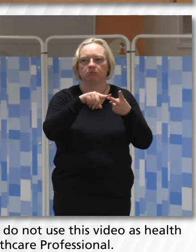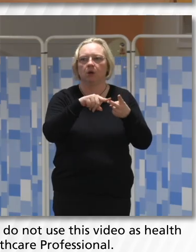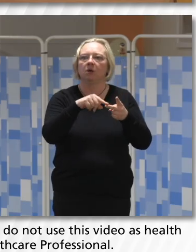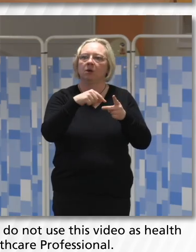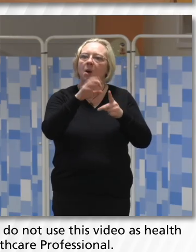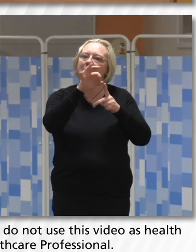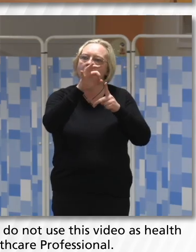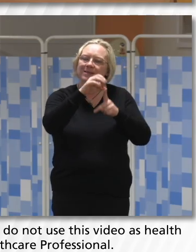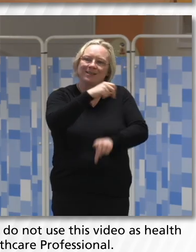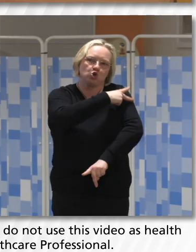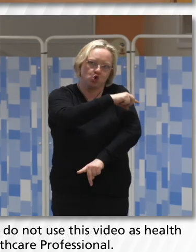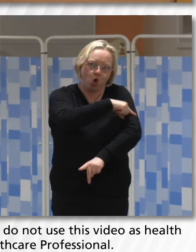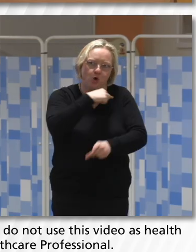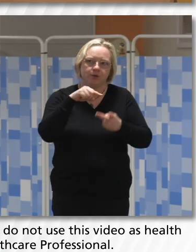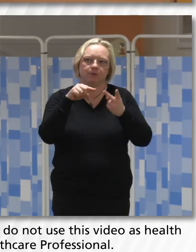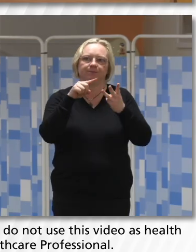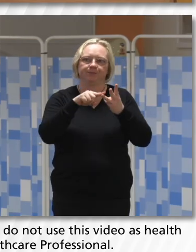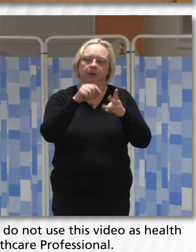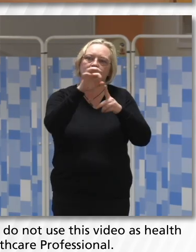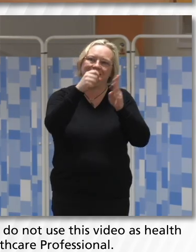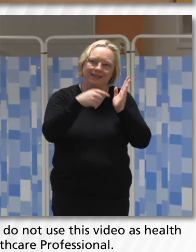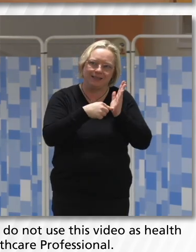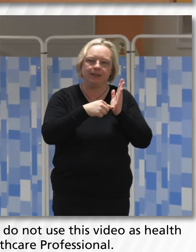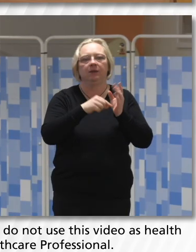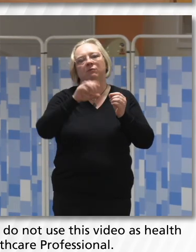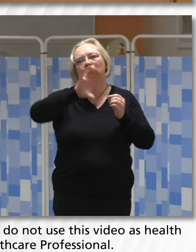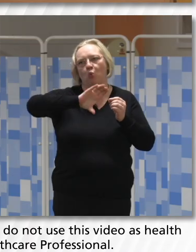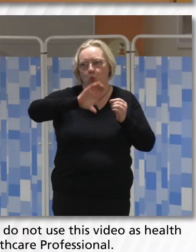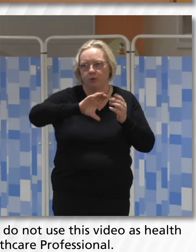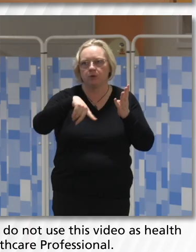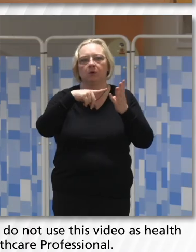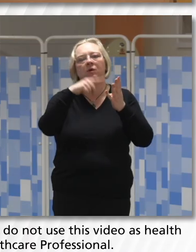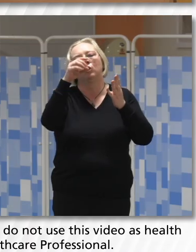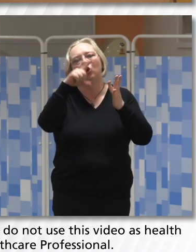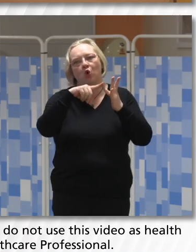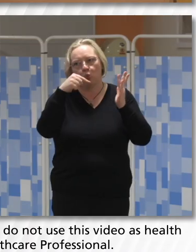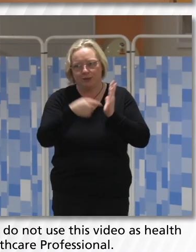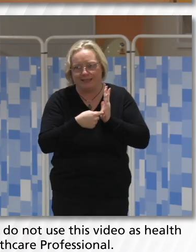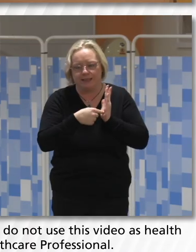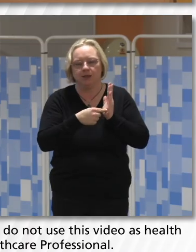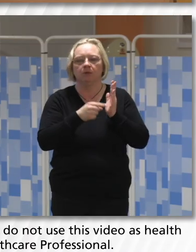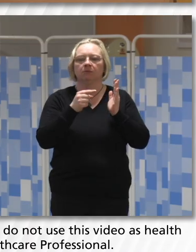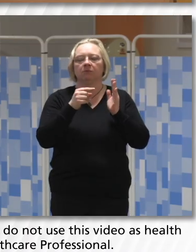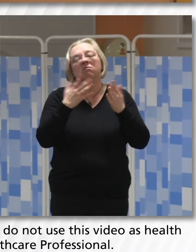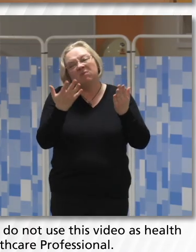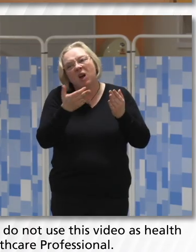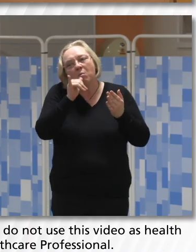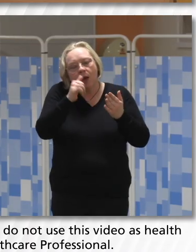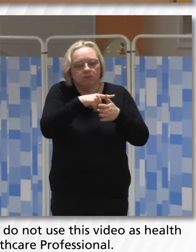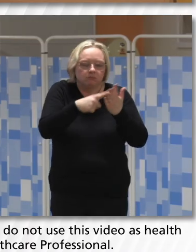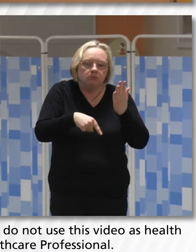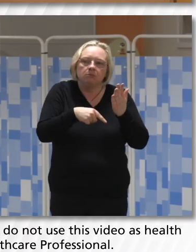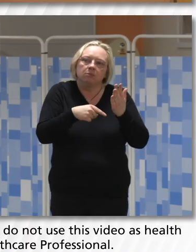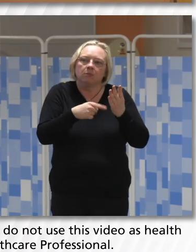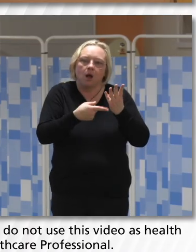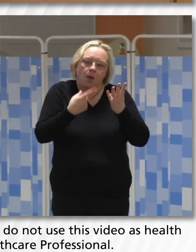nurse, physiotherapist, occupational therapist, speech and language therapist. Those are the core, but then you might well have other ones. And I